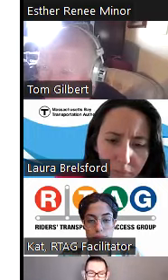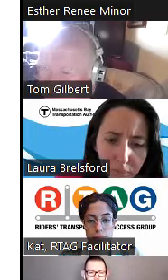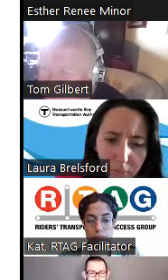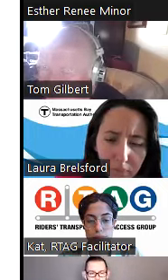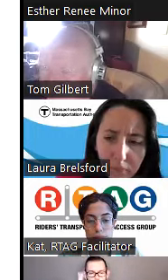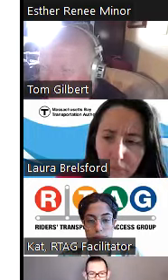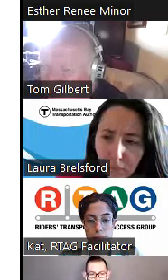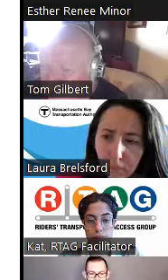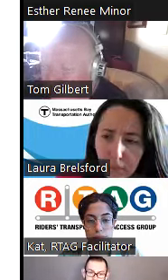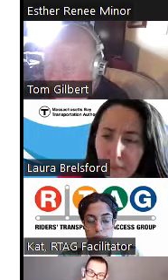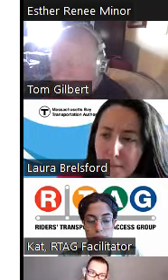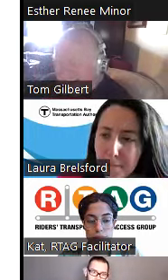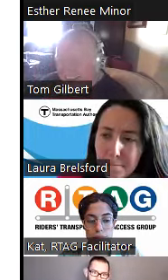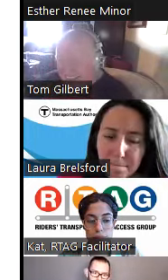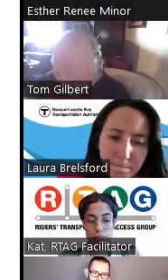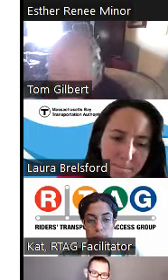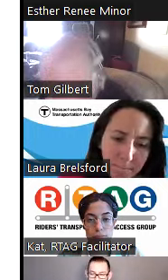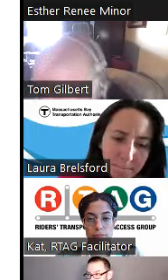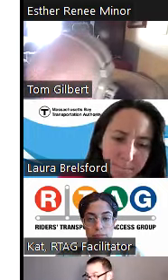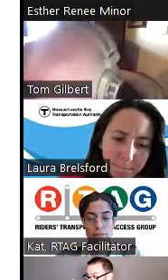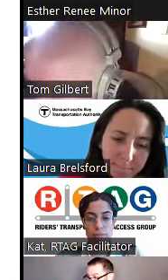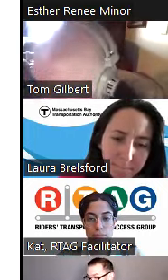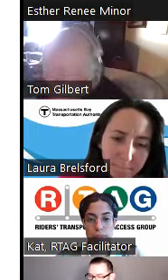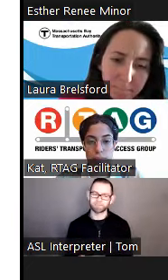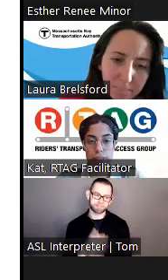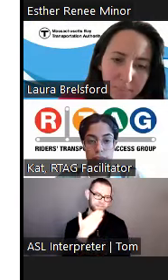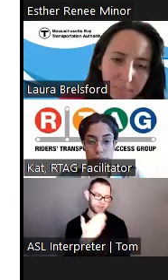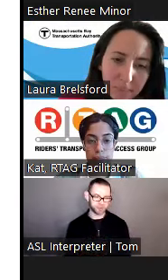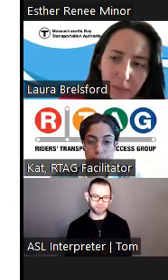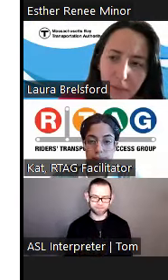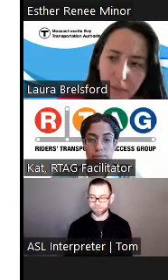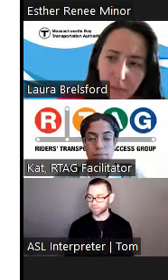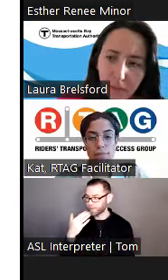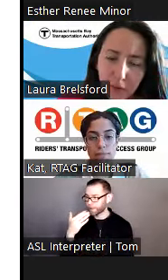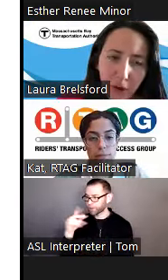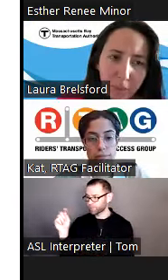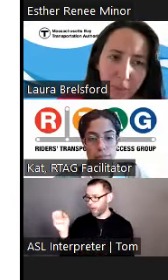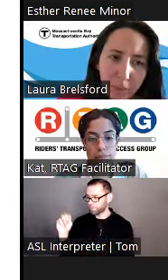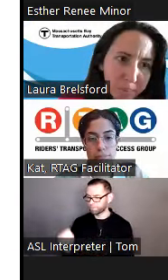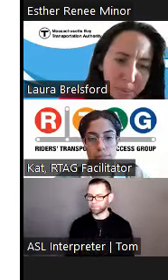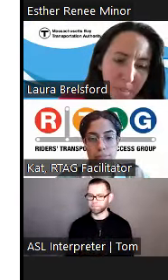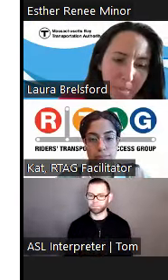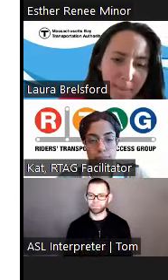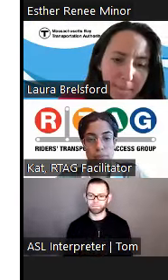Got it. So thanks. Okay. Thanks, Tom. Thanks, Tom. That's it. Thanks, Rob.